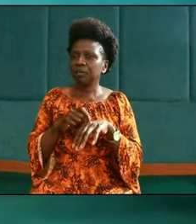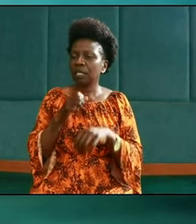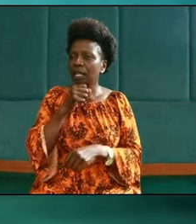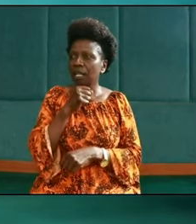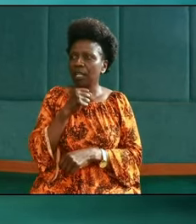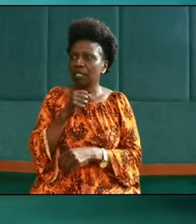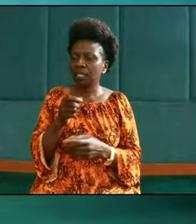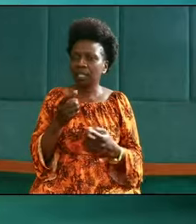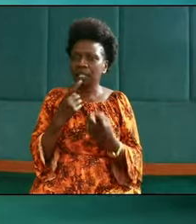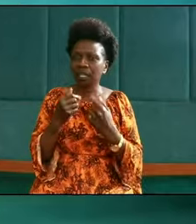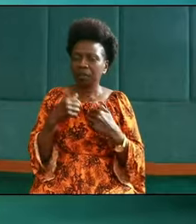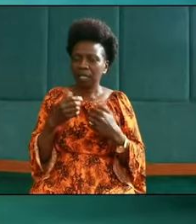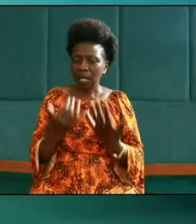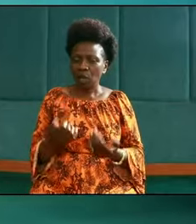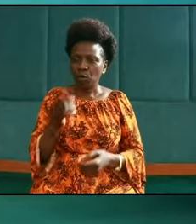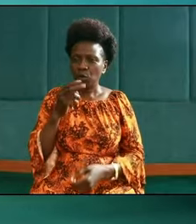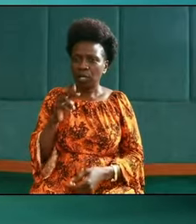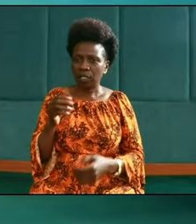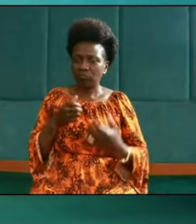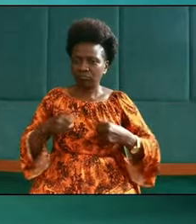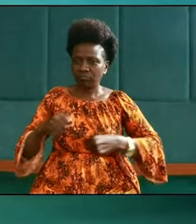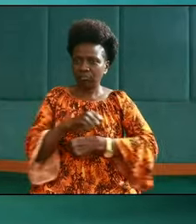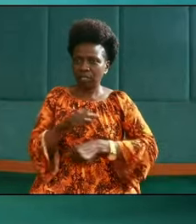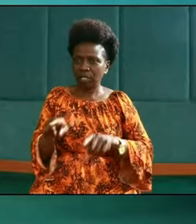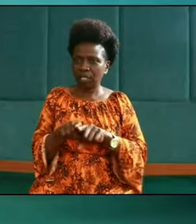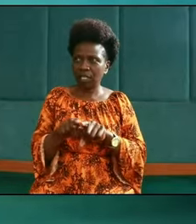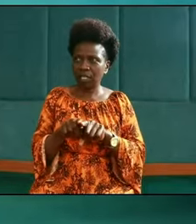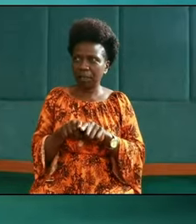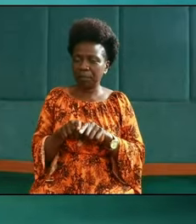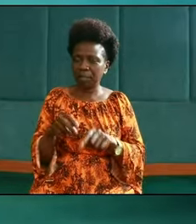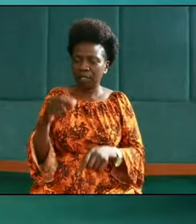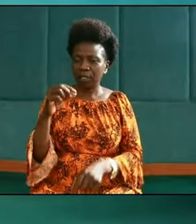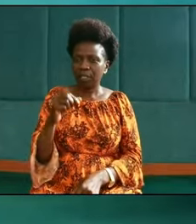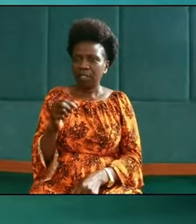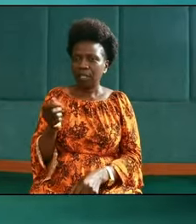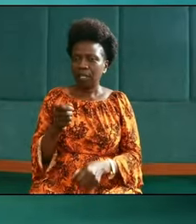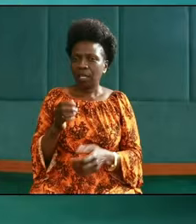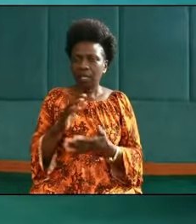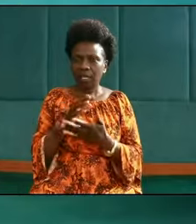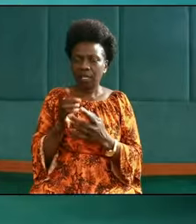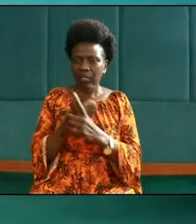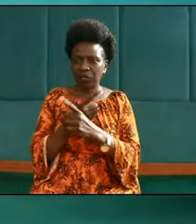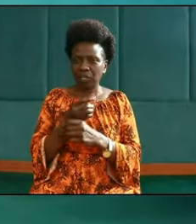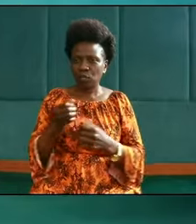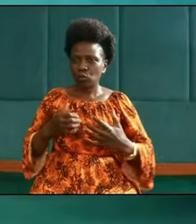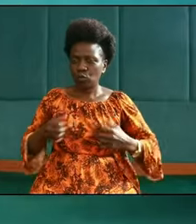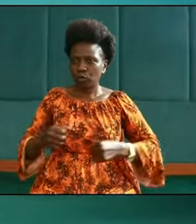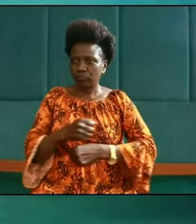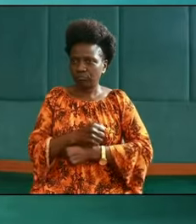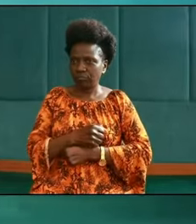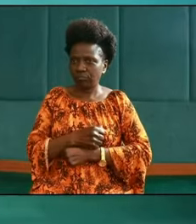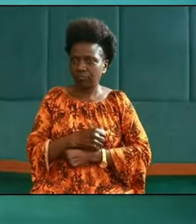and they tell me, now you are dressed like a Njonjo suit, you know, the stripped